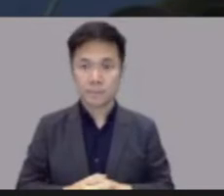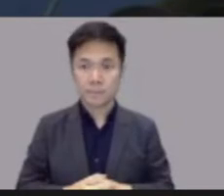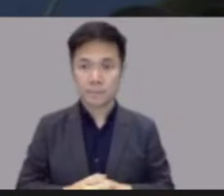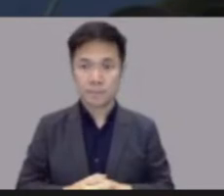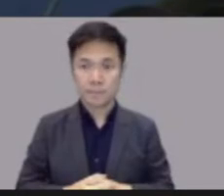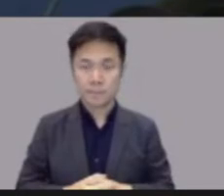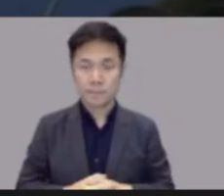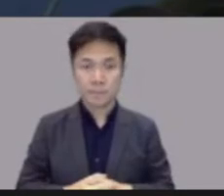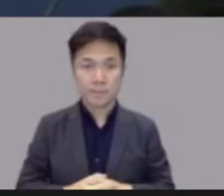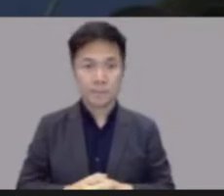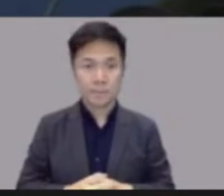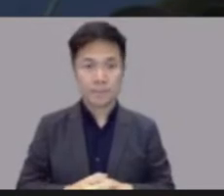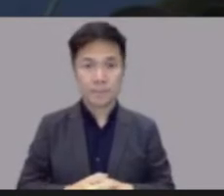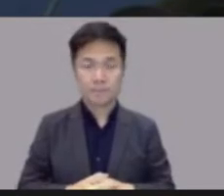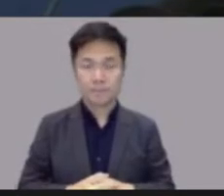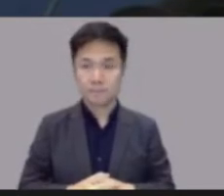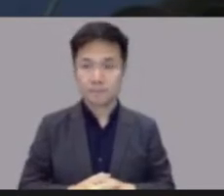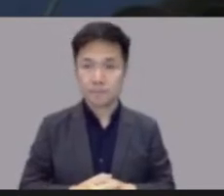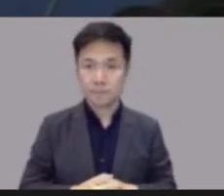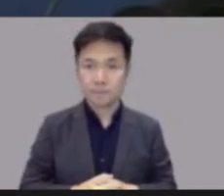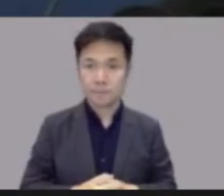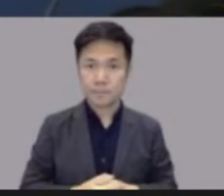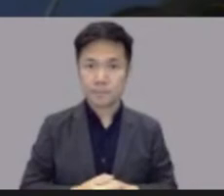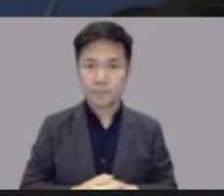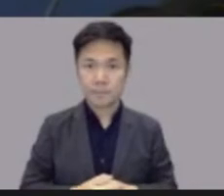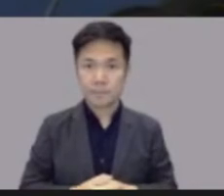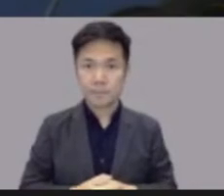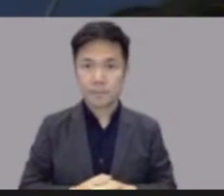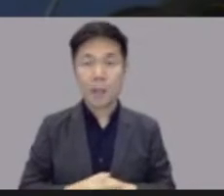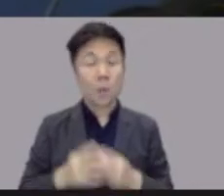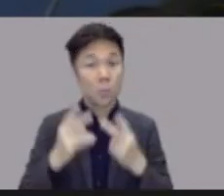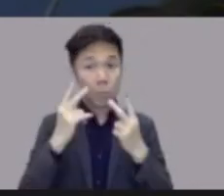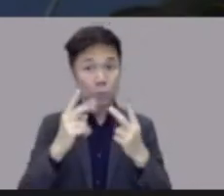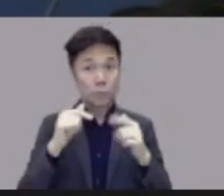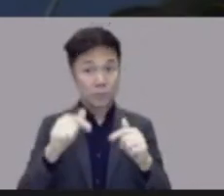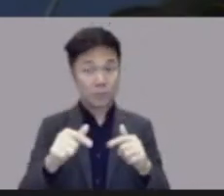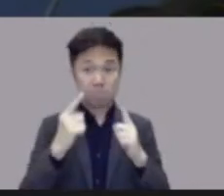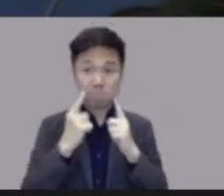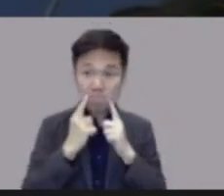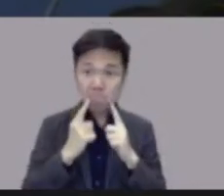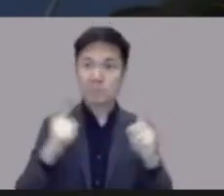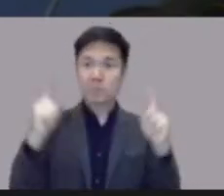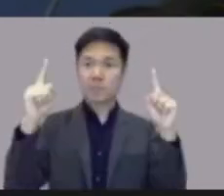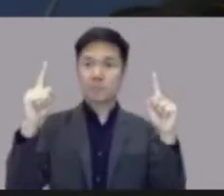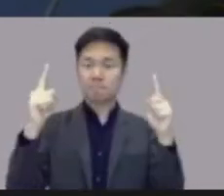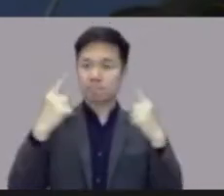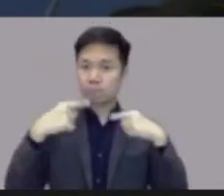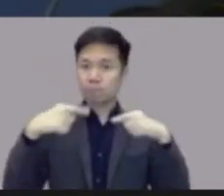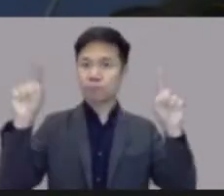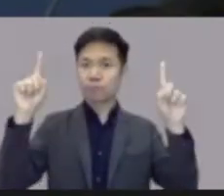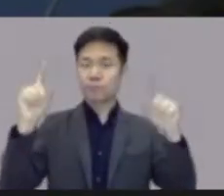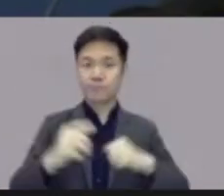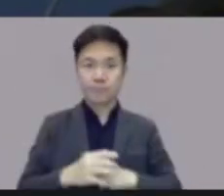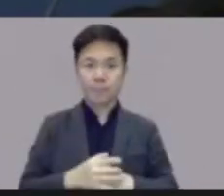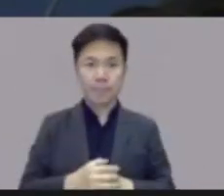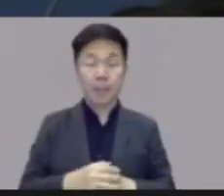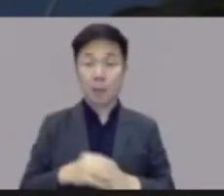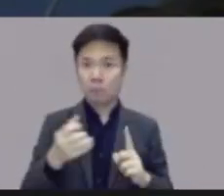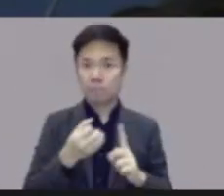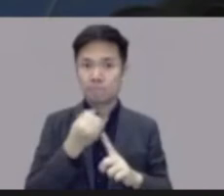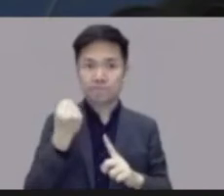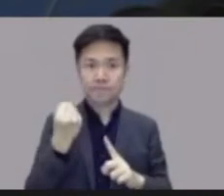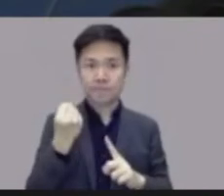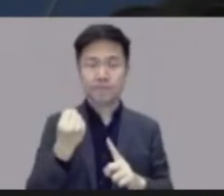success to this to see this successful um outcome and